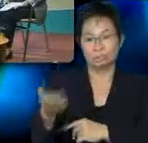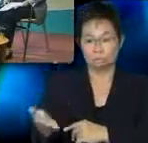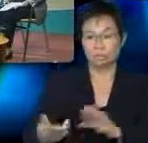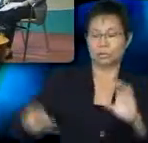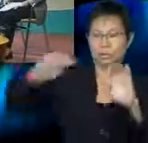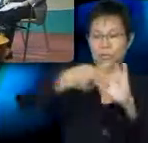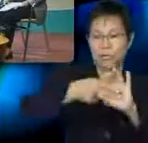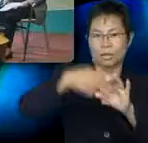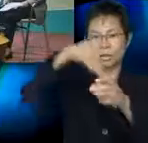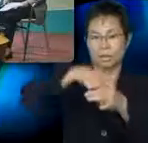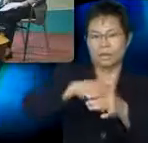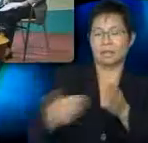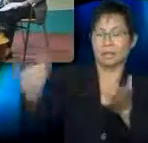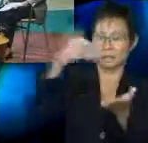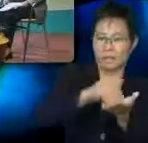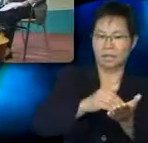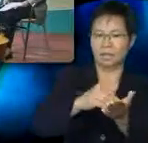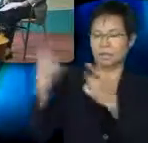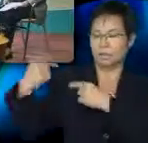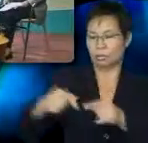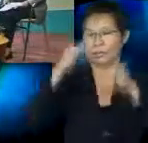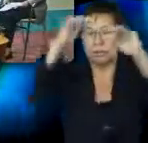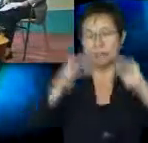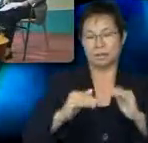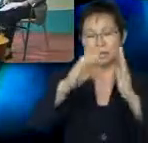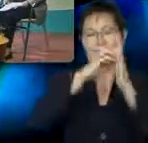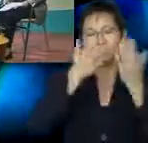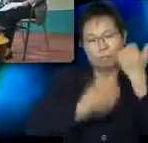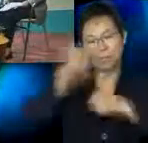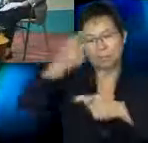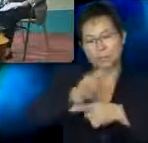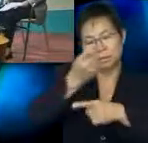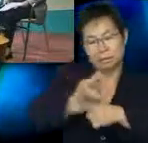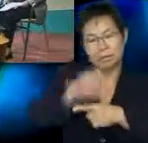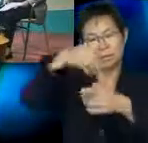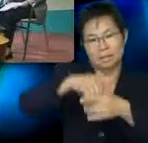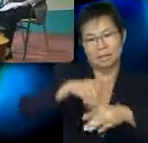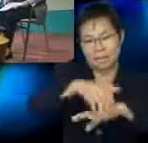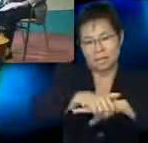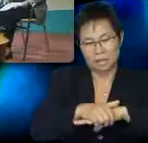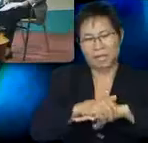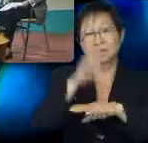us again during the next episode of Best Practices